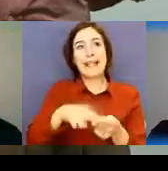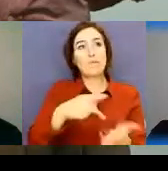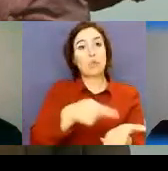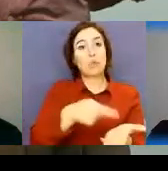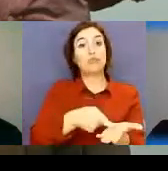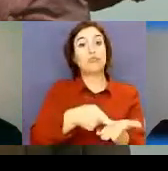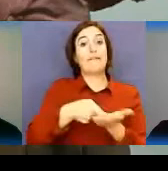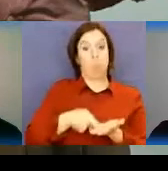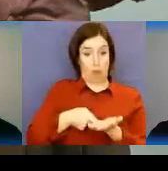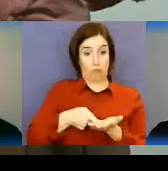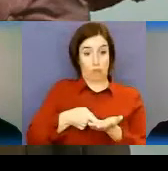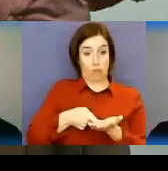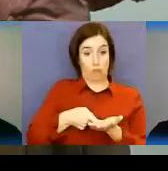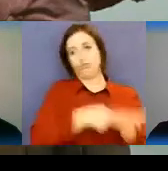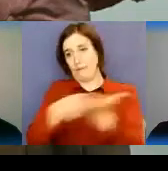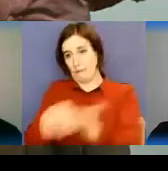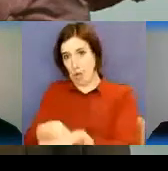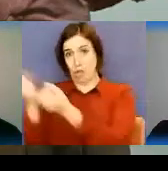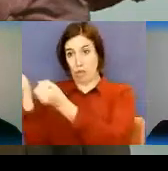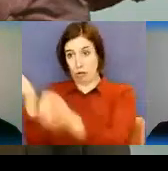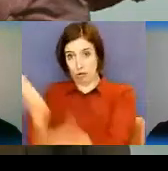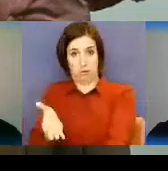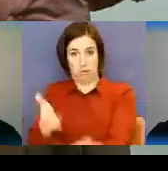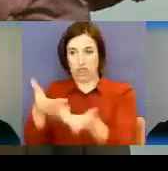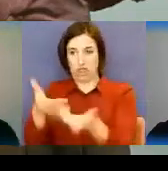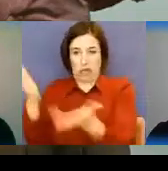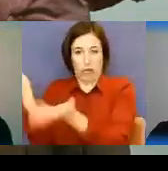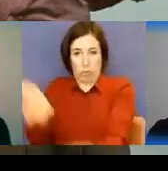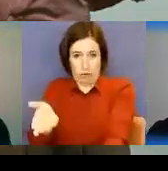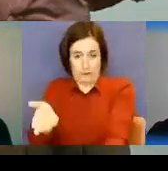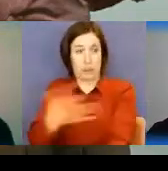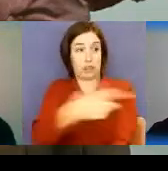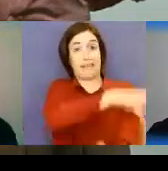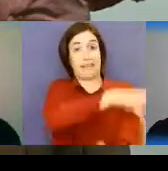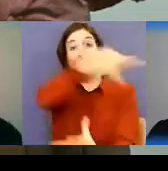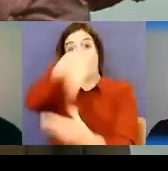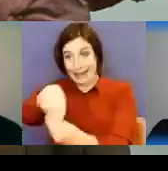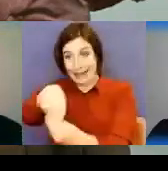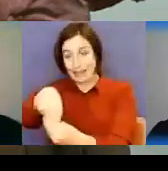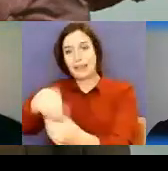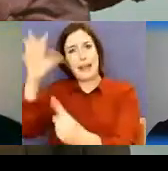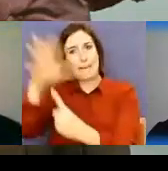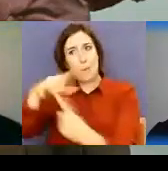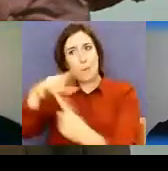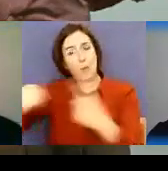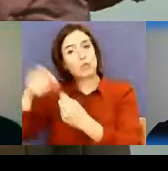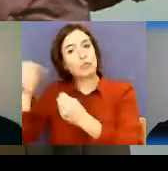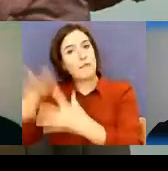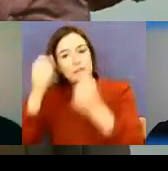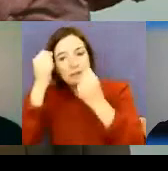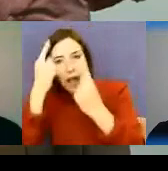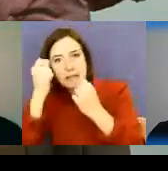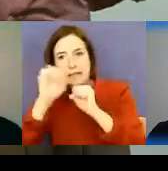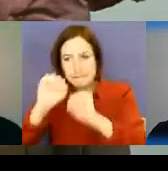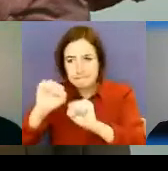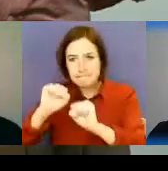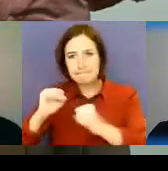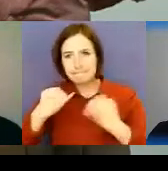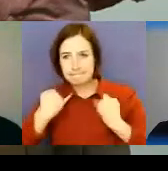when they come along to a session, giving the time to that, and being able to adapt your session to meet their needs. That kind of feels like what but it's